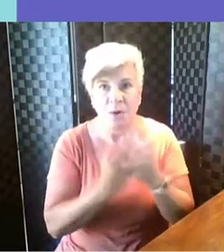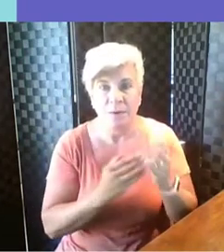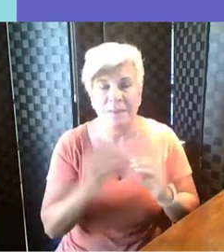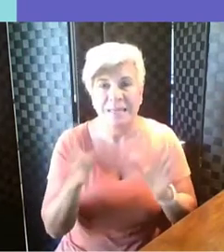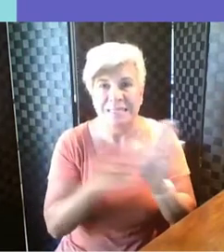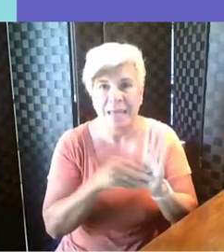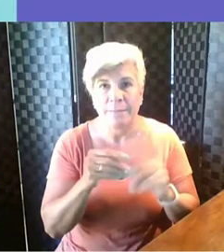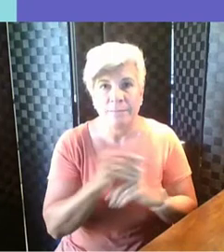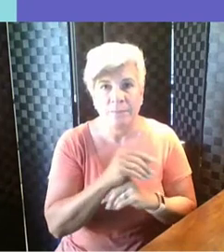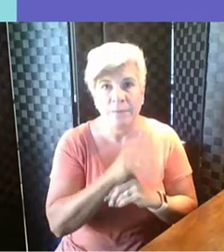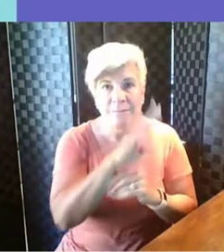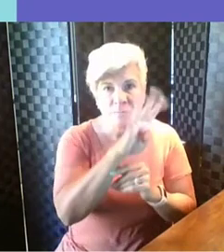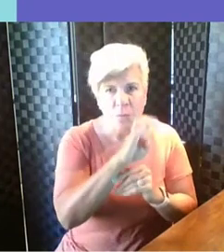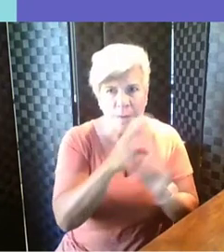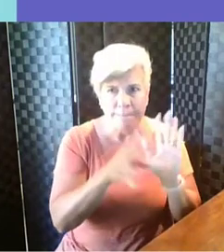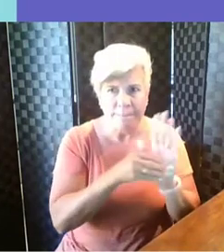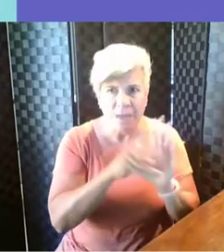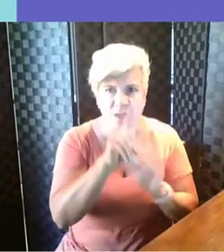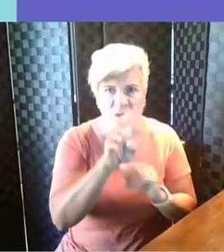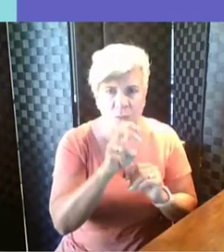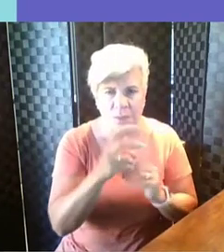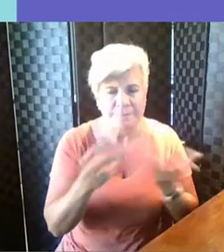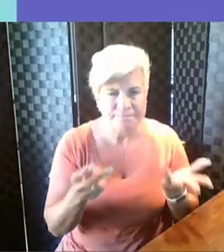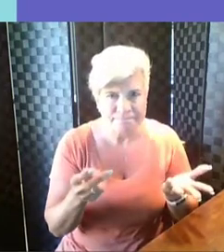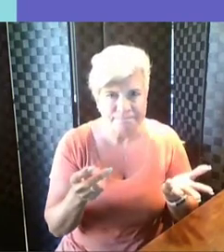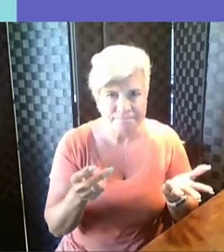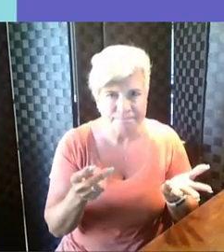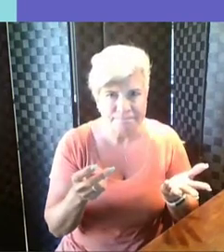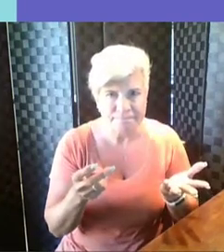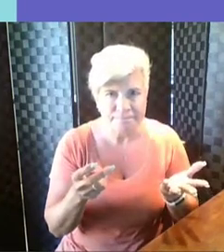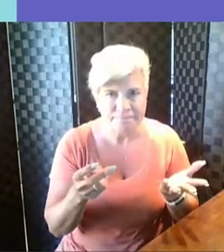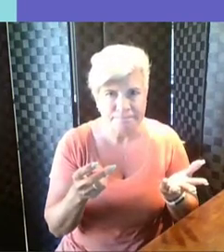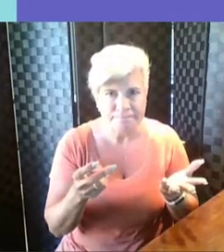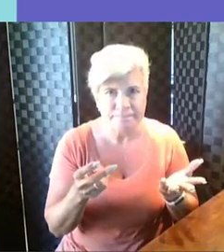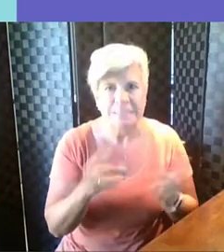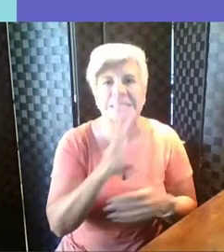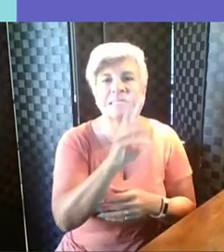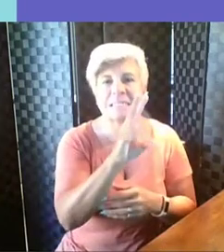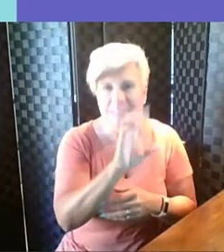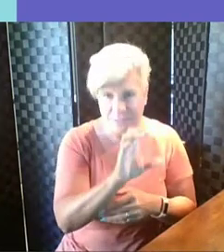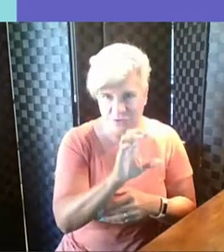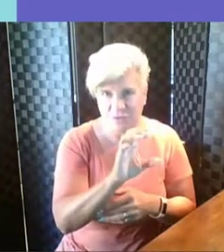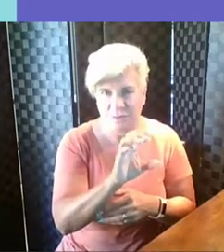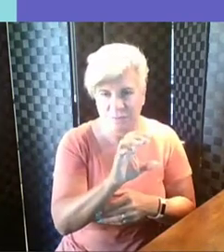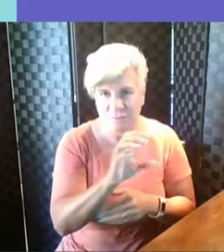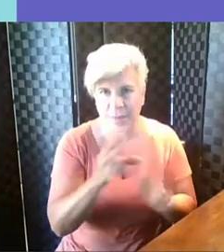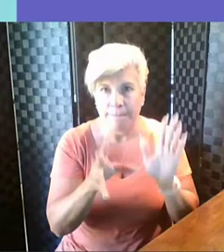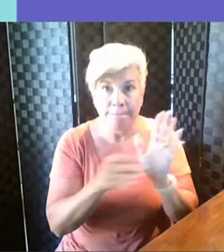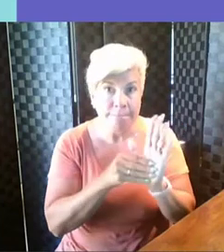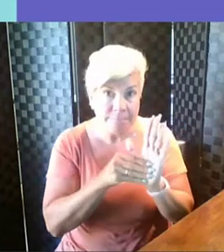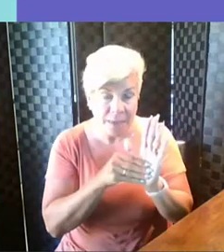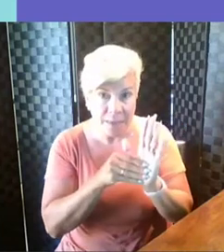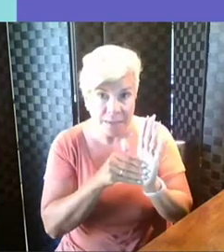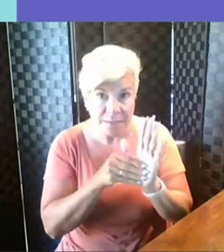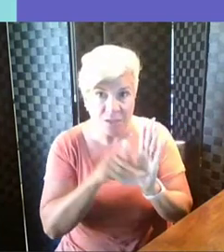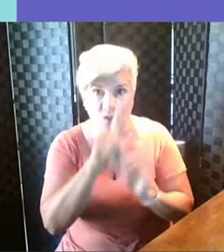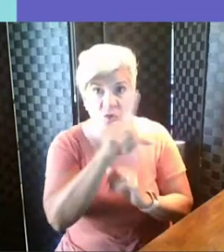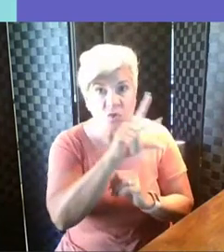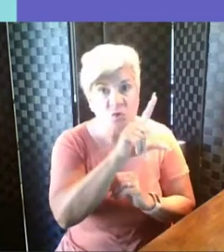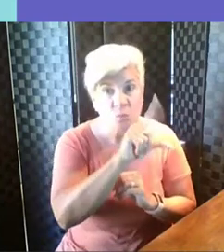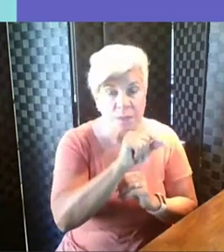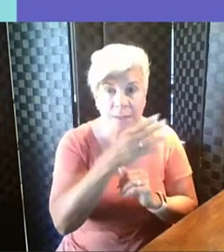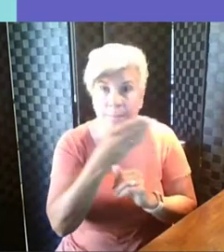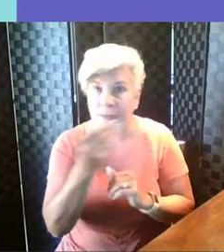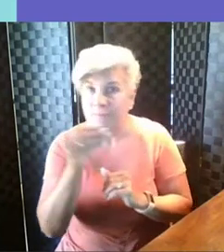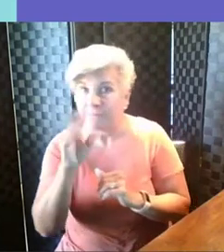add. 400 plus 200 should have gotten you 600. 20 plus